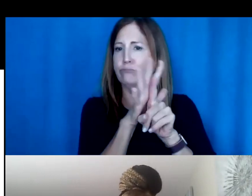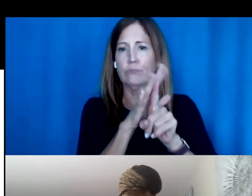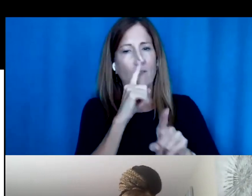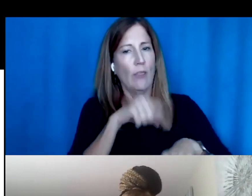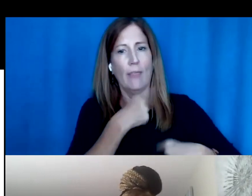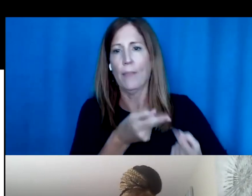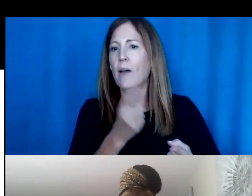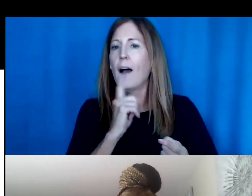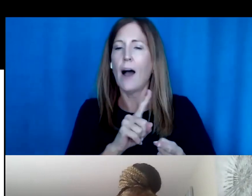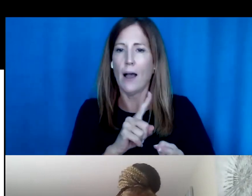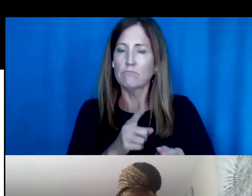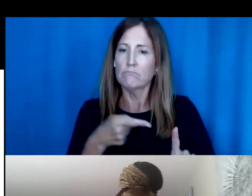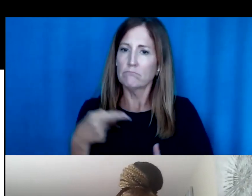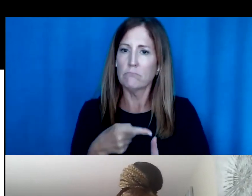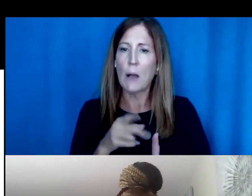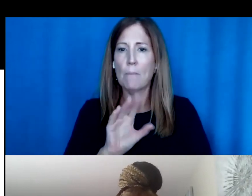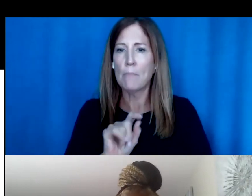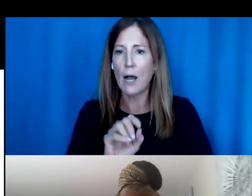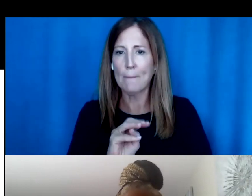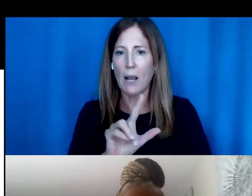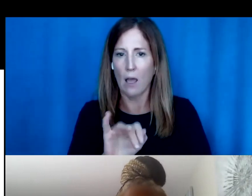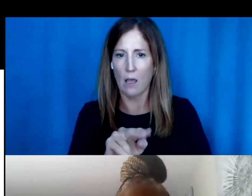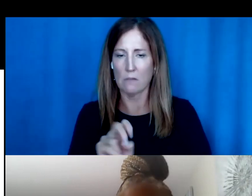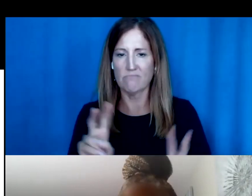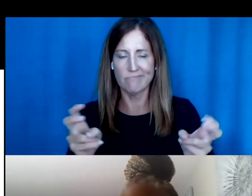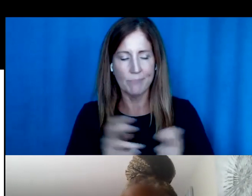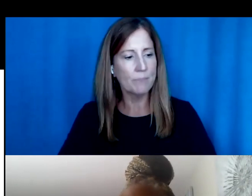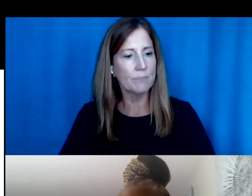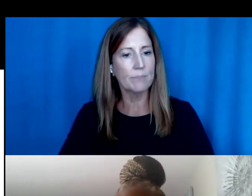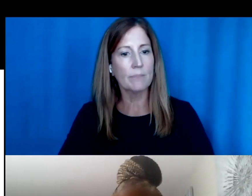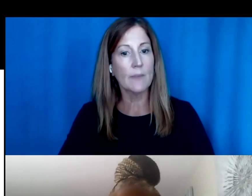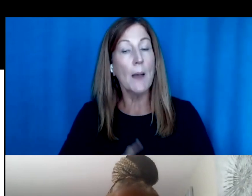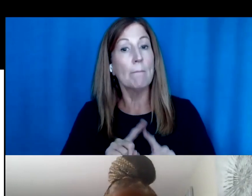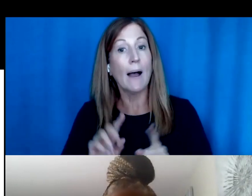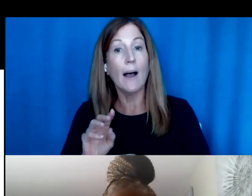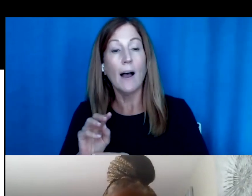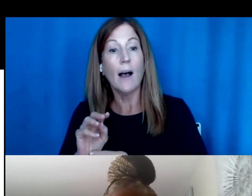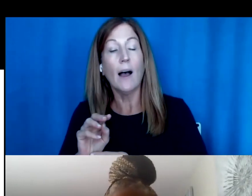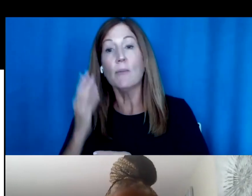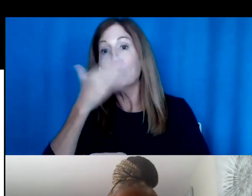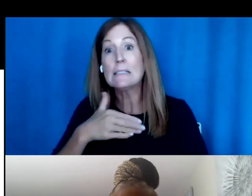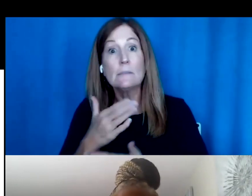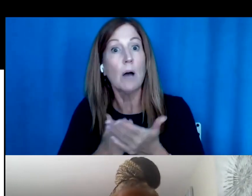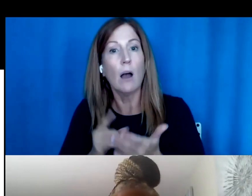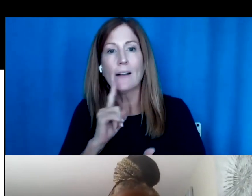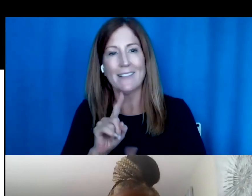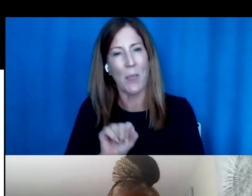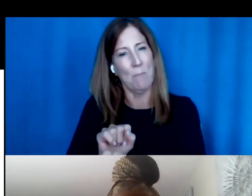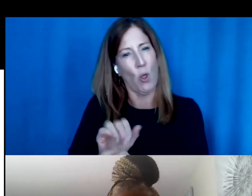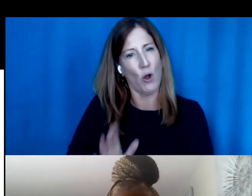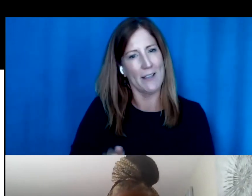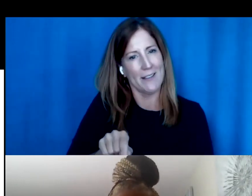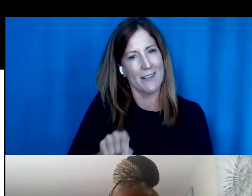line. But the missed part is the part on the employee, on the